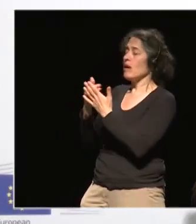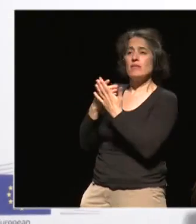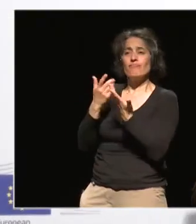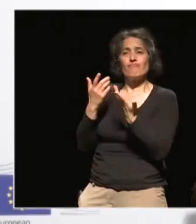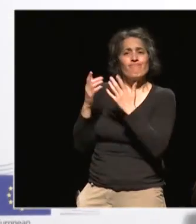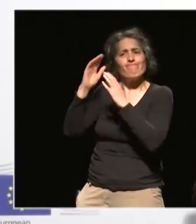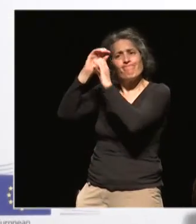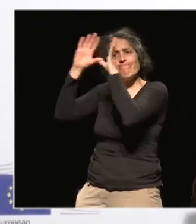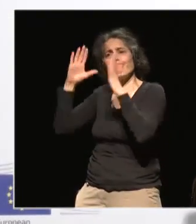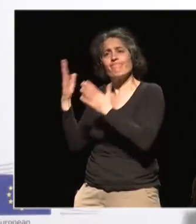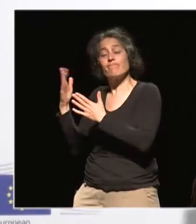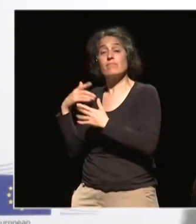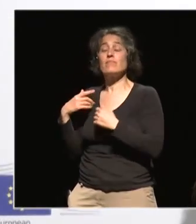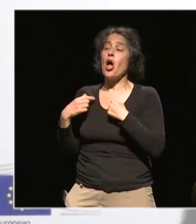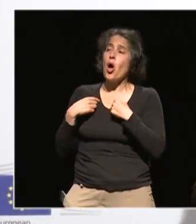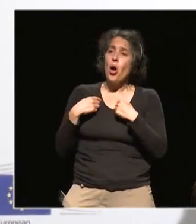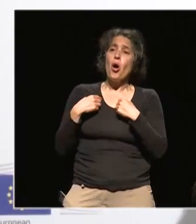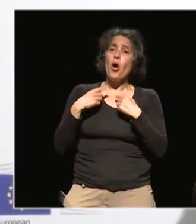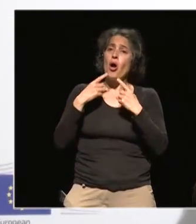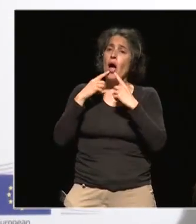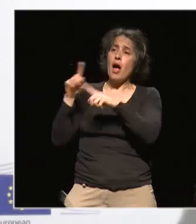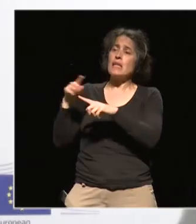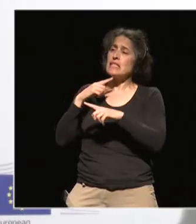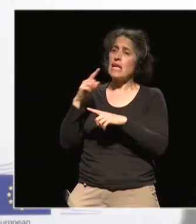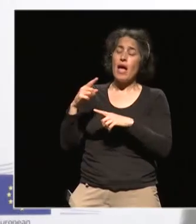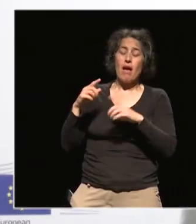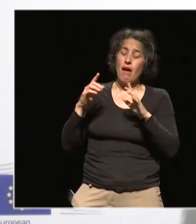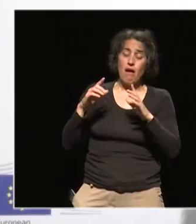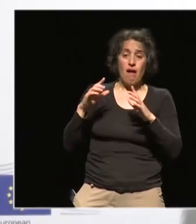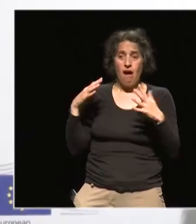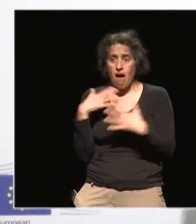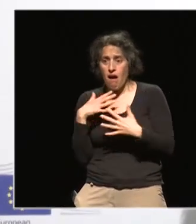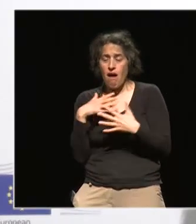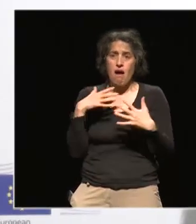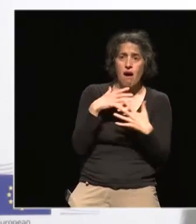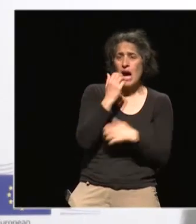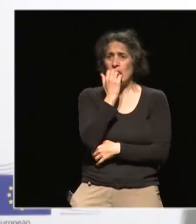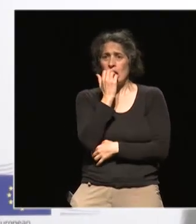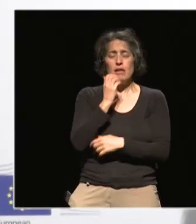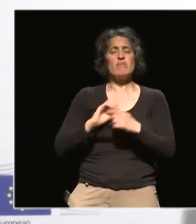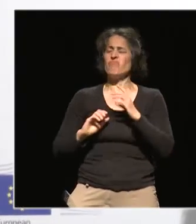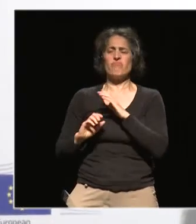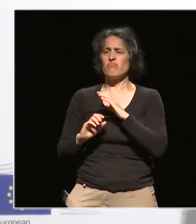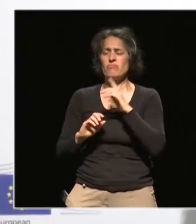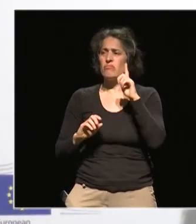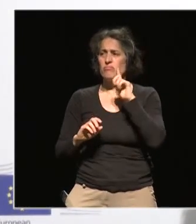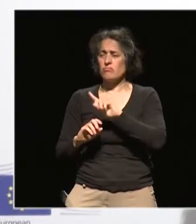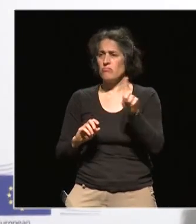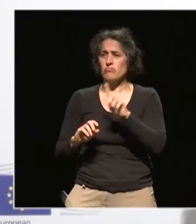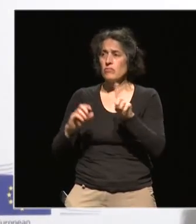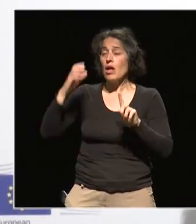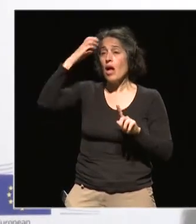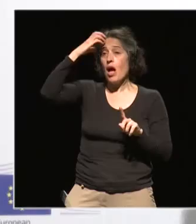instilling guilt into people. And political leaders are going to be the last ones that are going to bite.